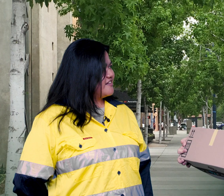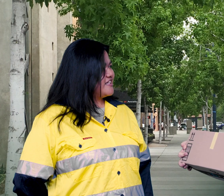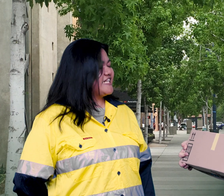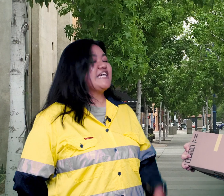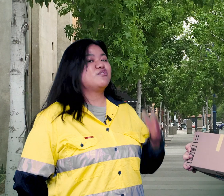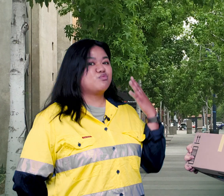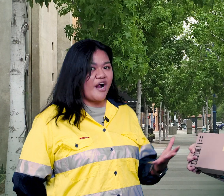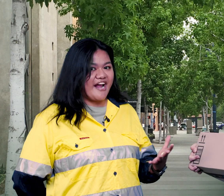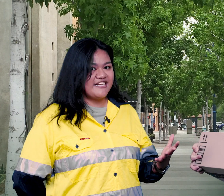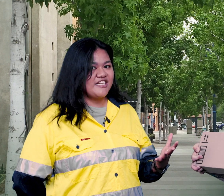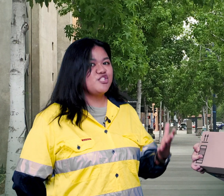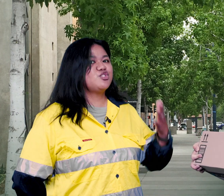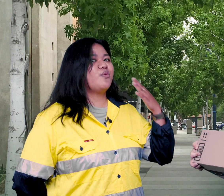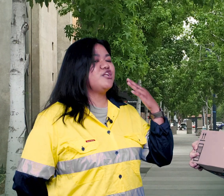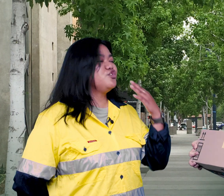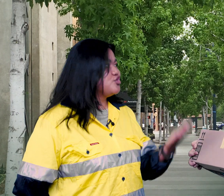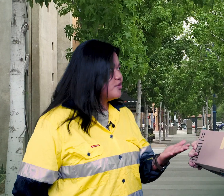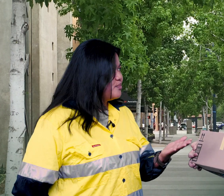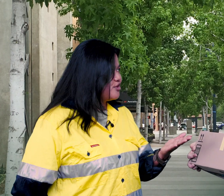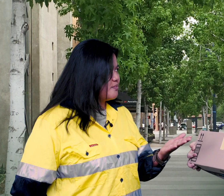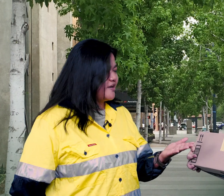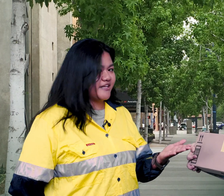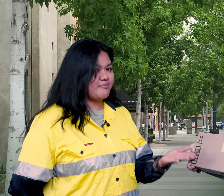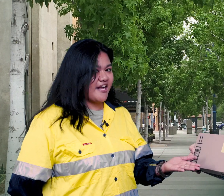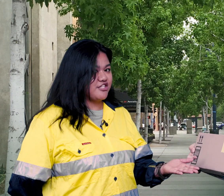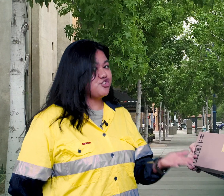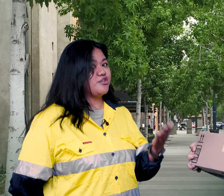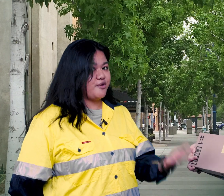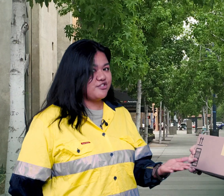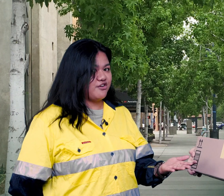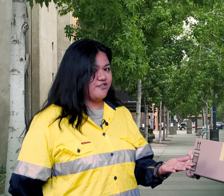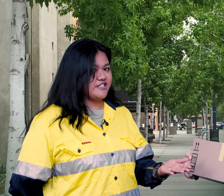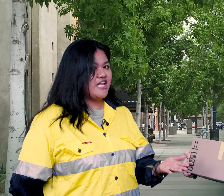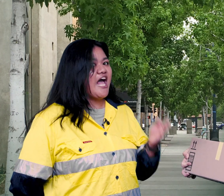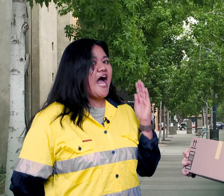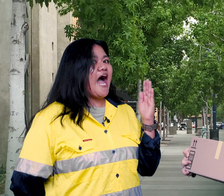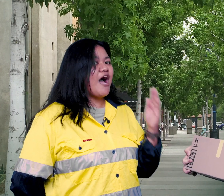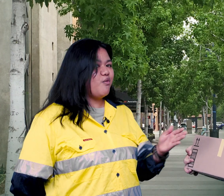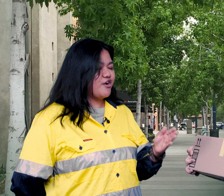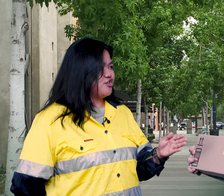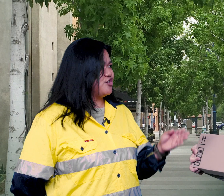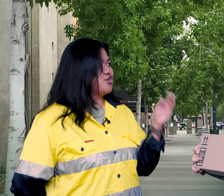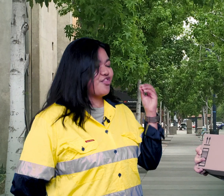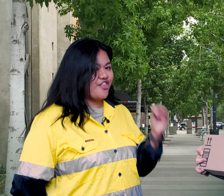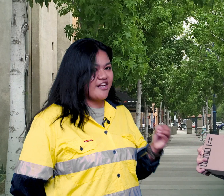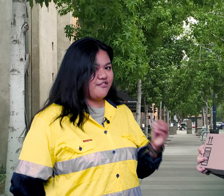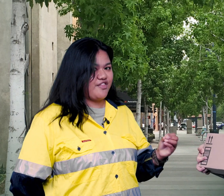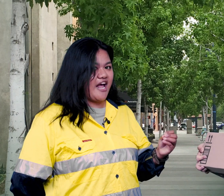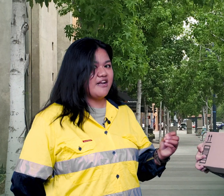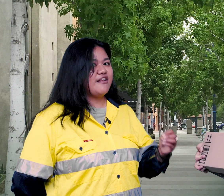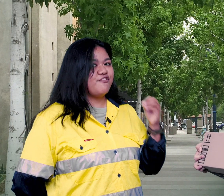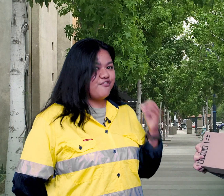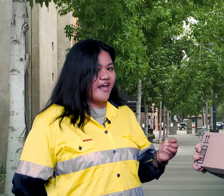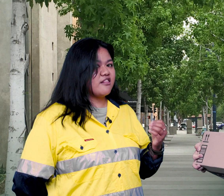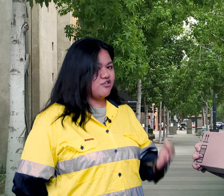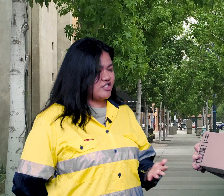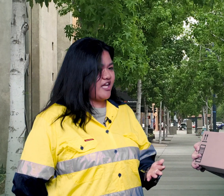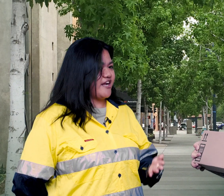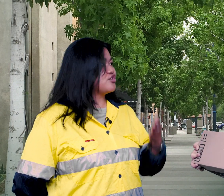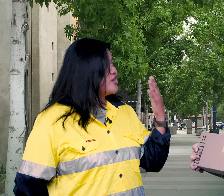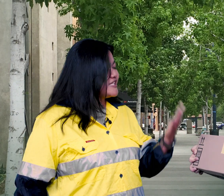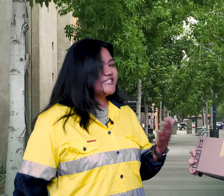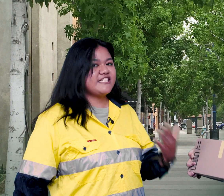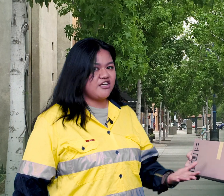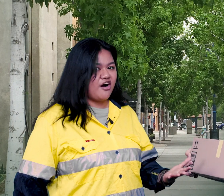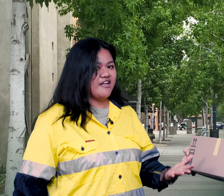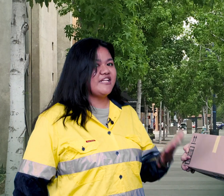is working. Right. So when you put your package to the post office, I want you to think of that. Faith looks